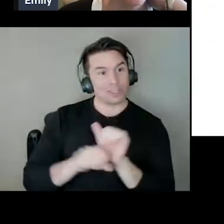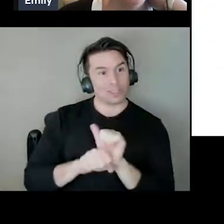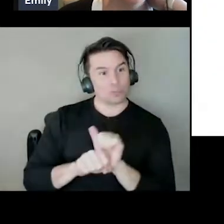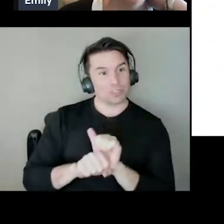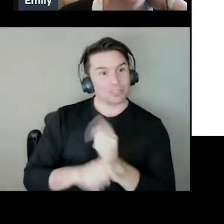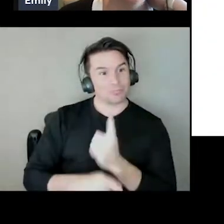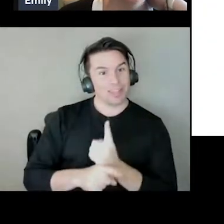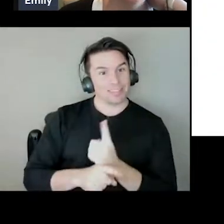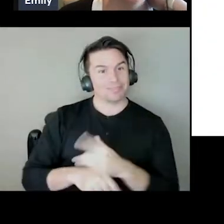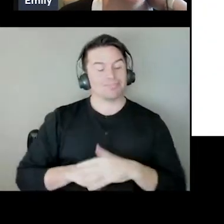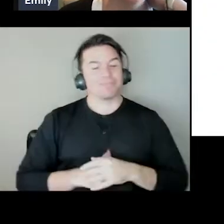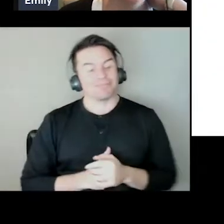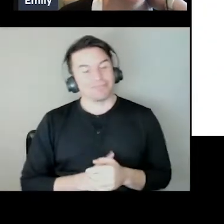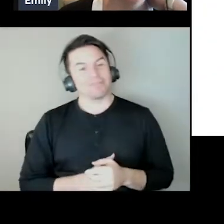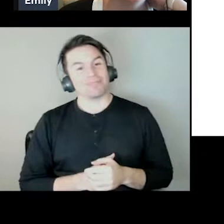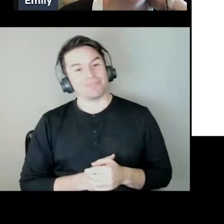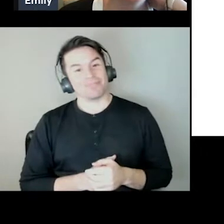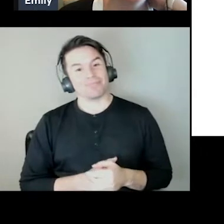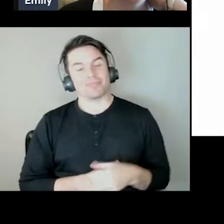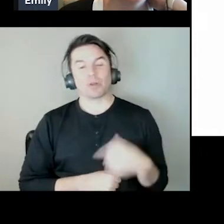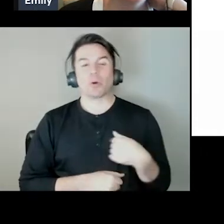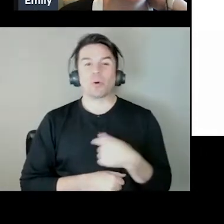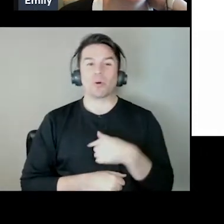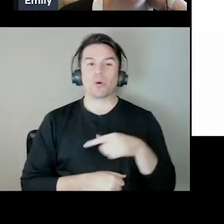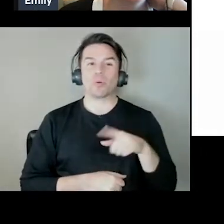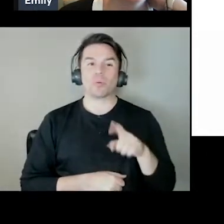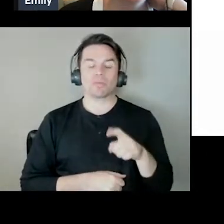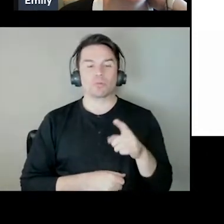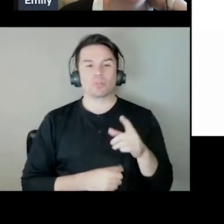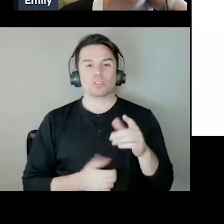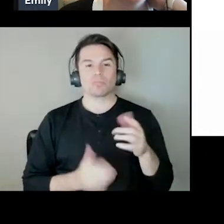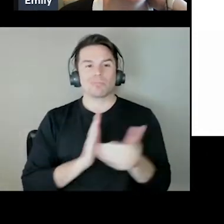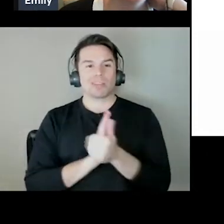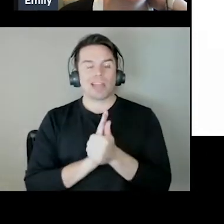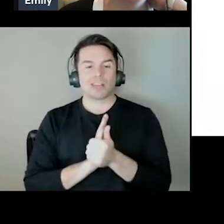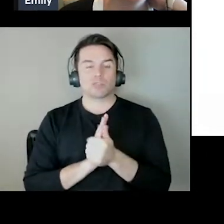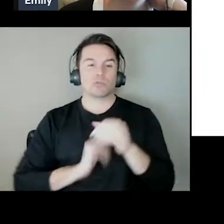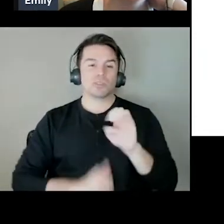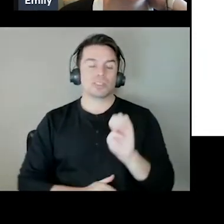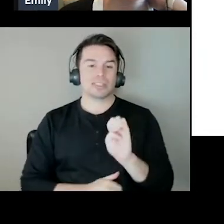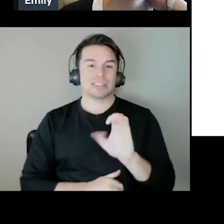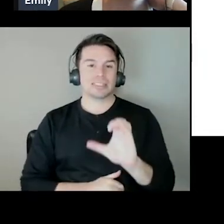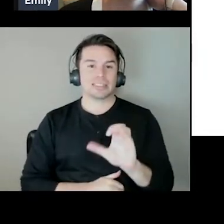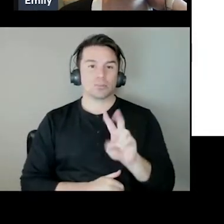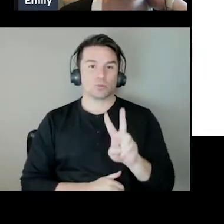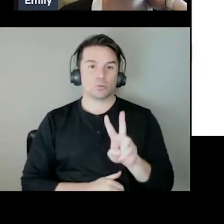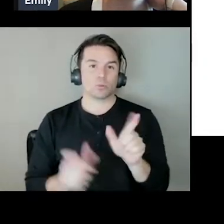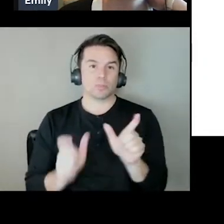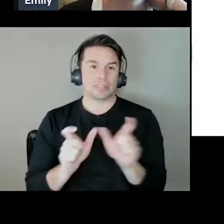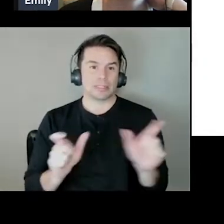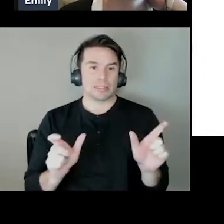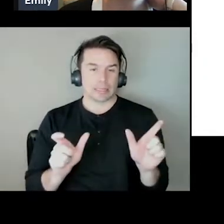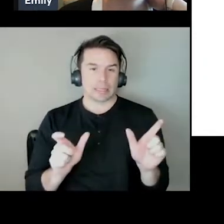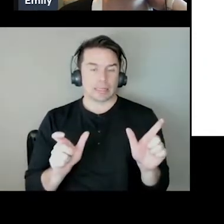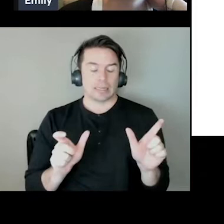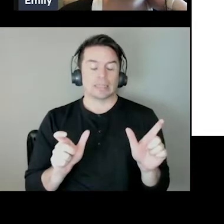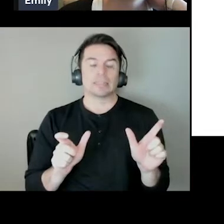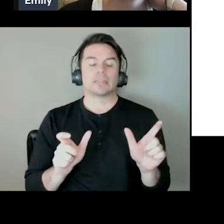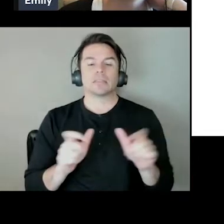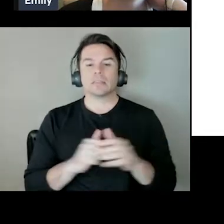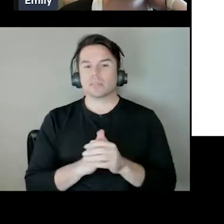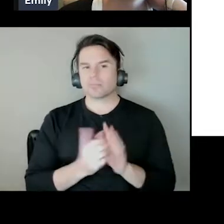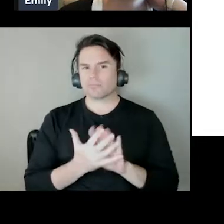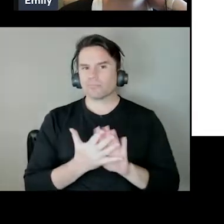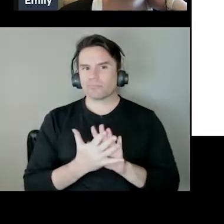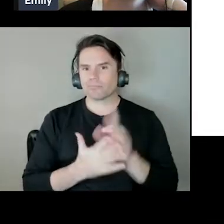to see that you just have to SSH to your EC2 instance Okay. and just use a Jupyter command to bring up the notebook server. So the best